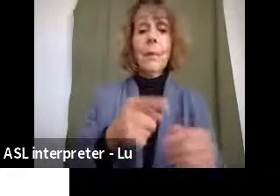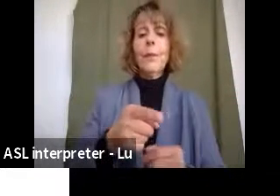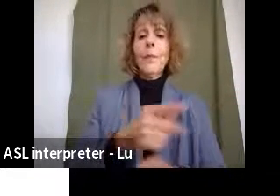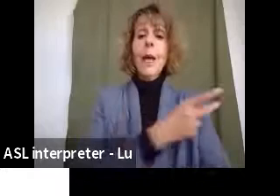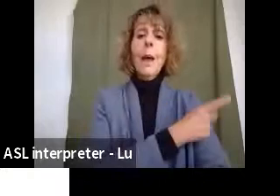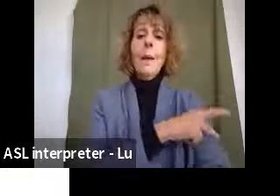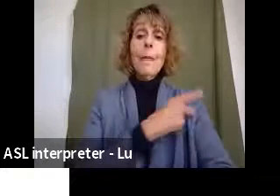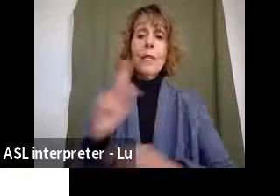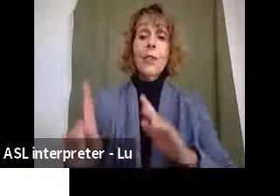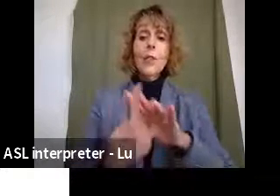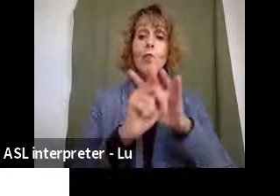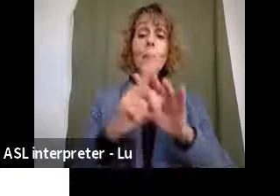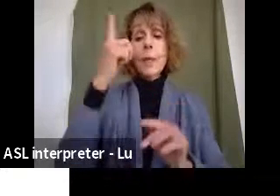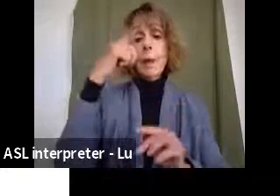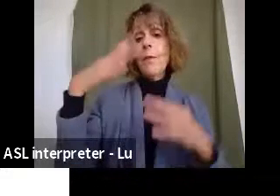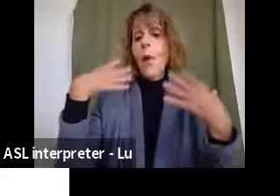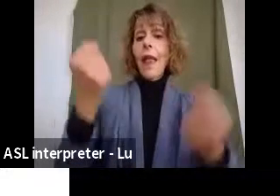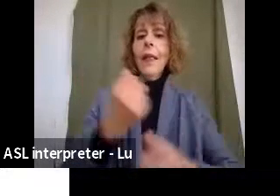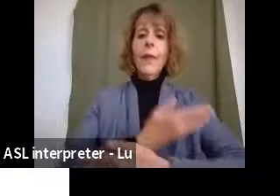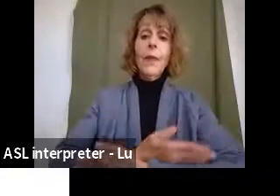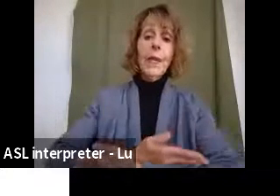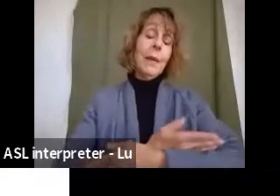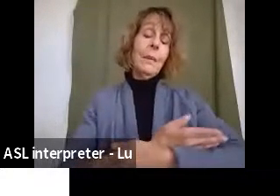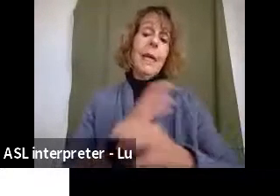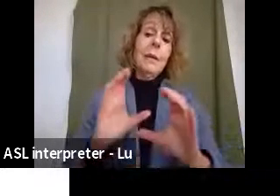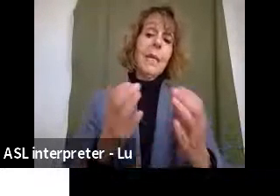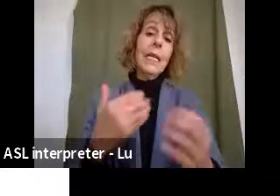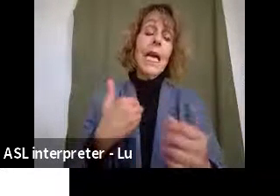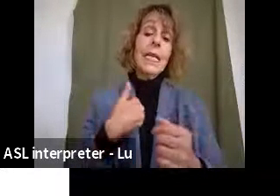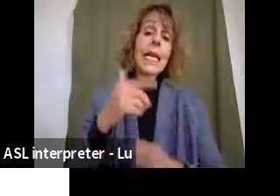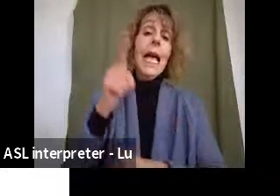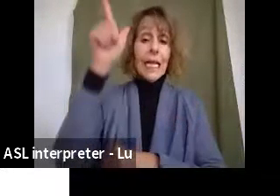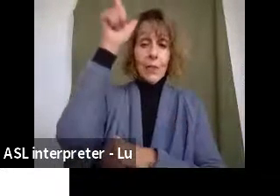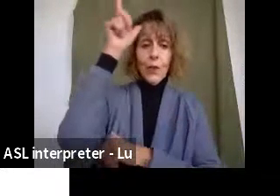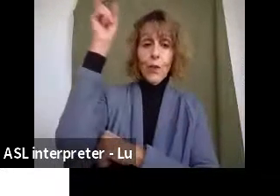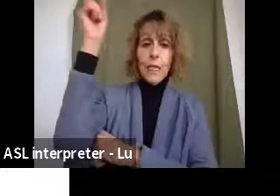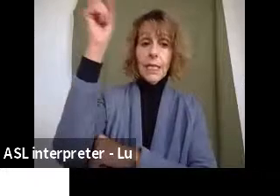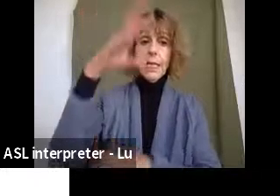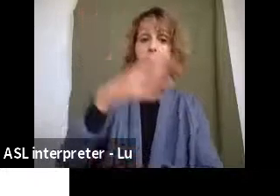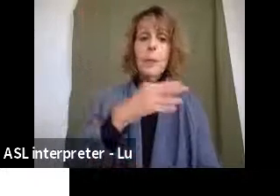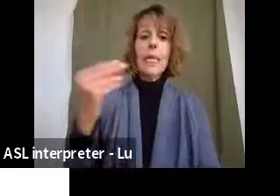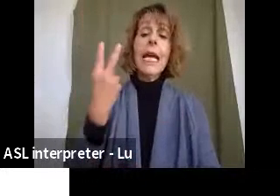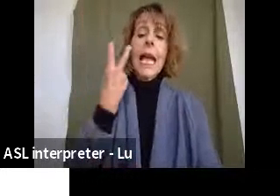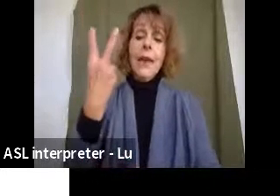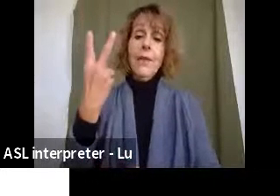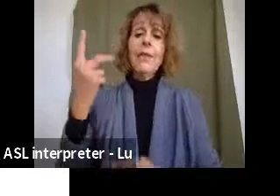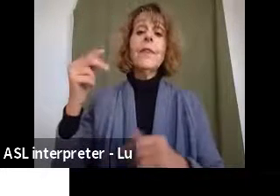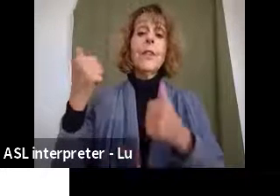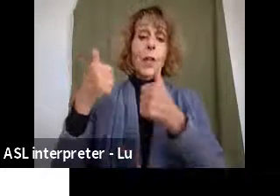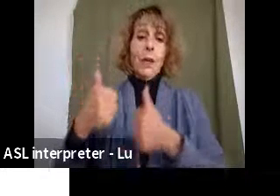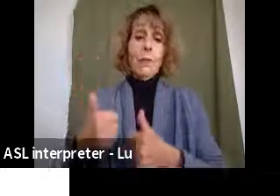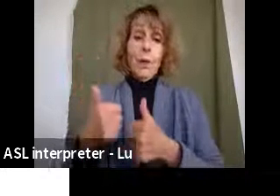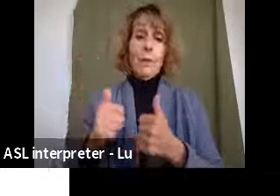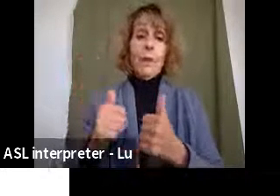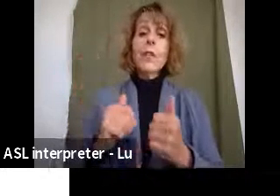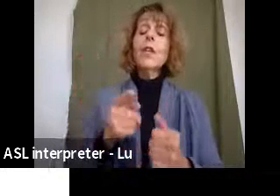vision impairment. She requests large print versions of the material. What do you do to